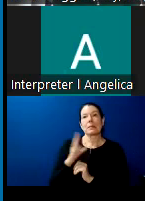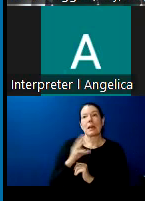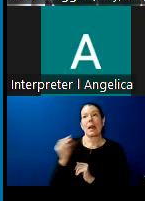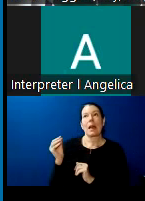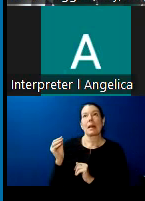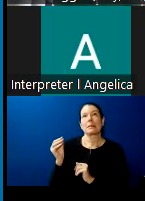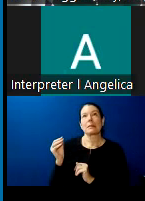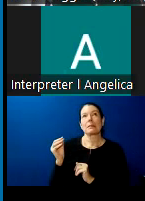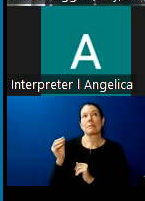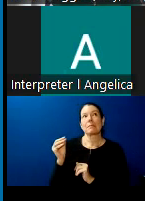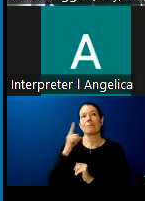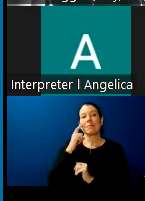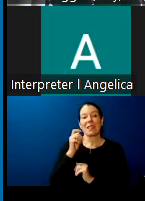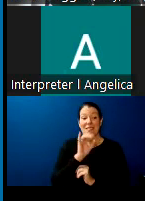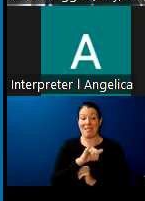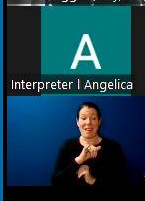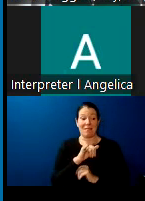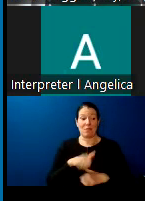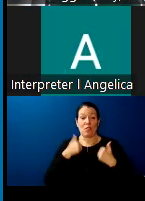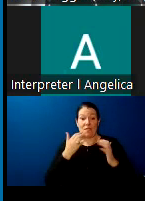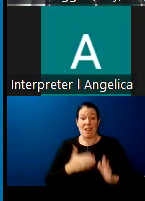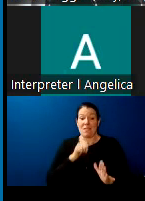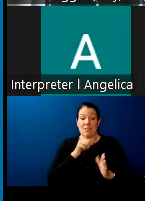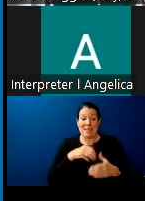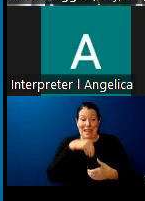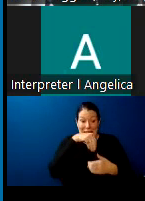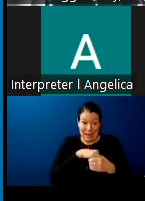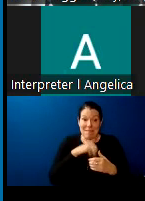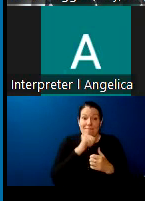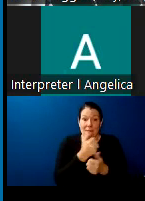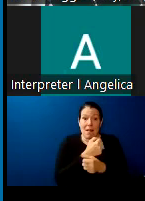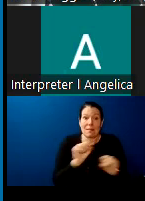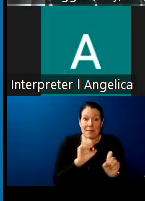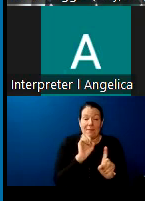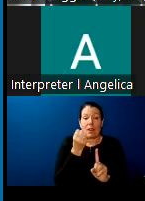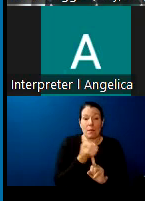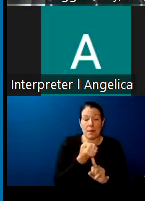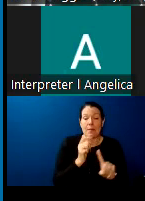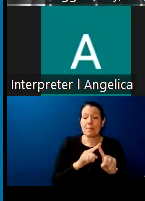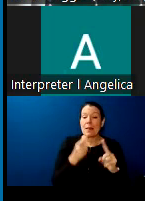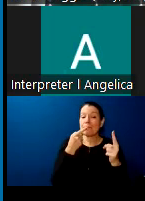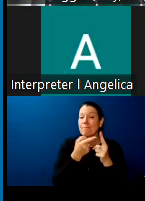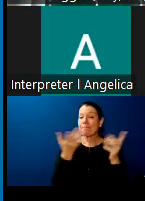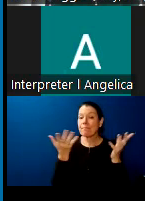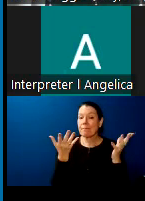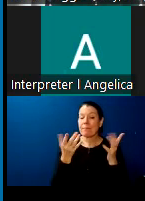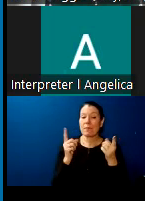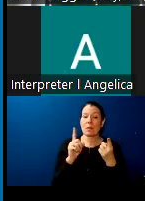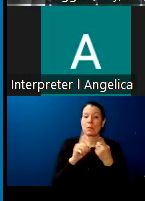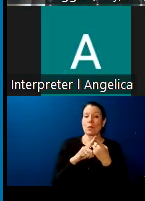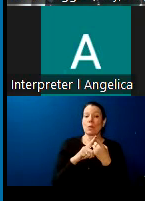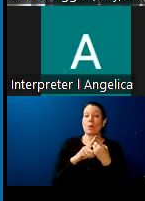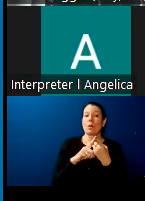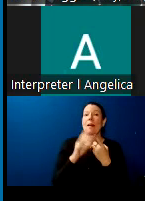an inherently unsafe environment. However, the goal of this conversation is always to get to a point